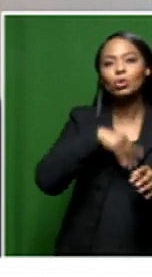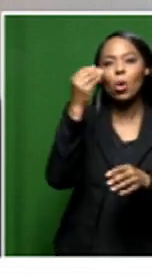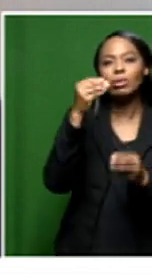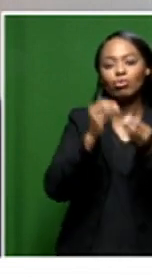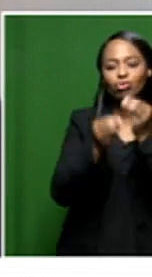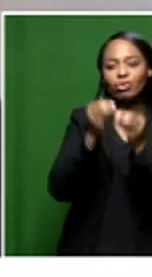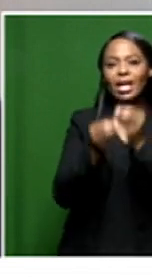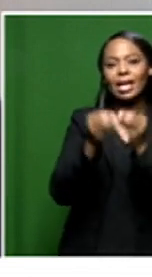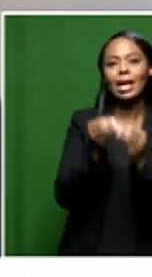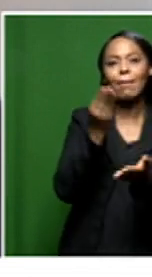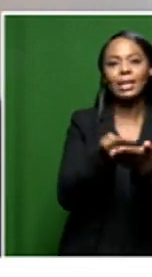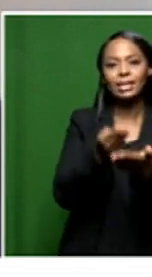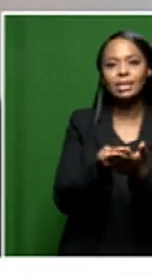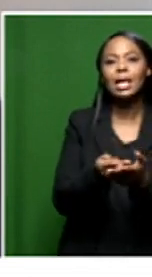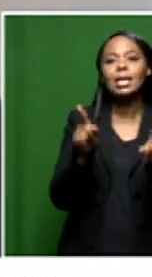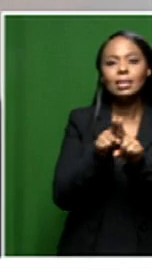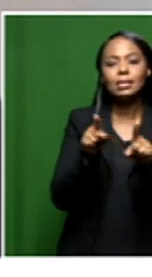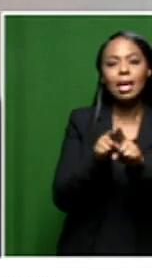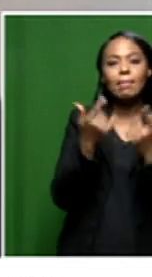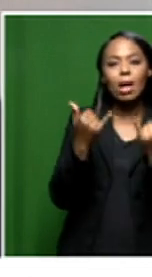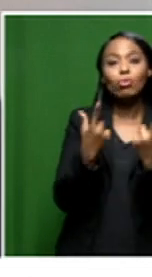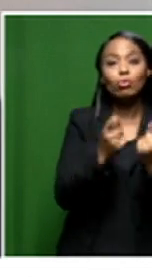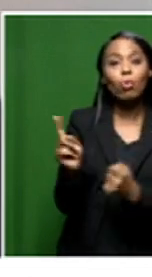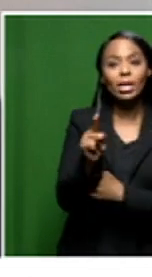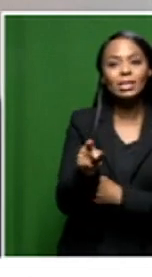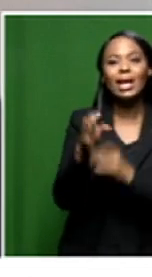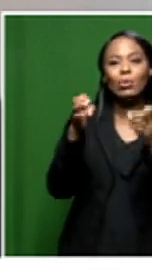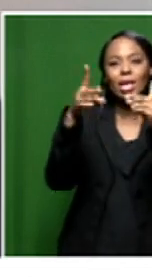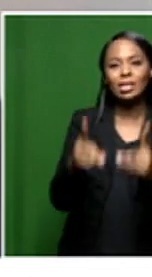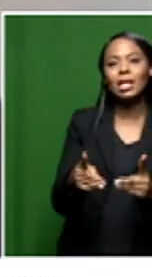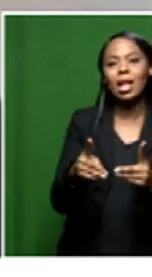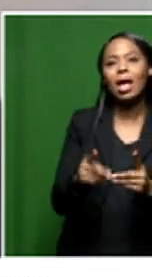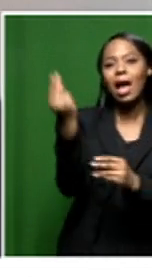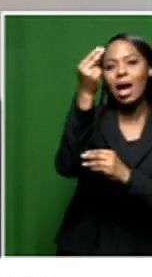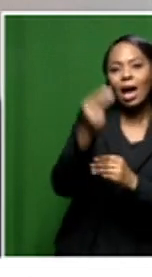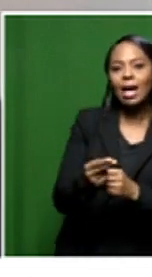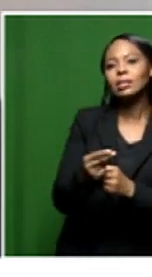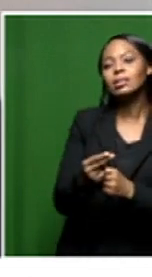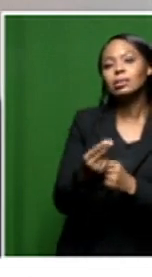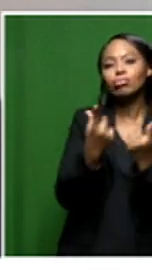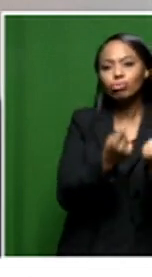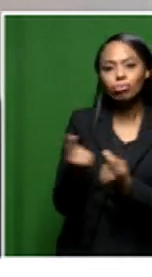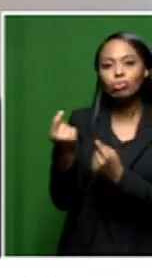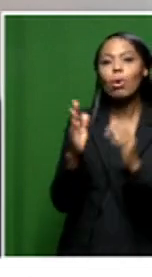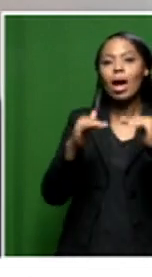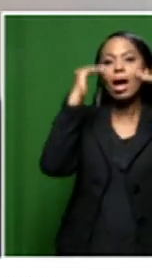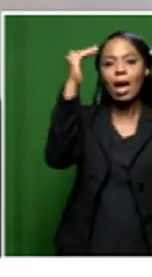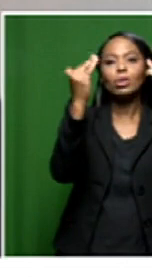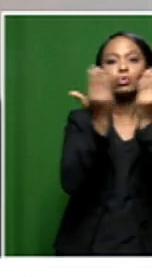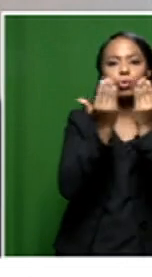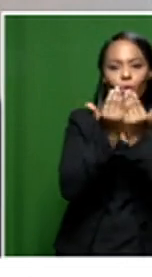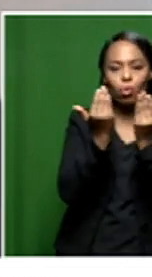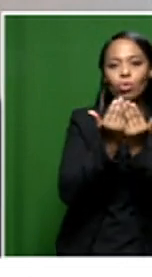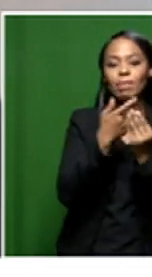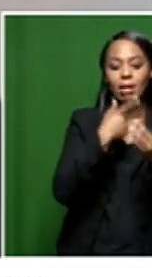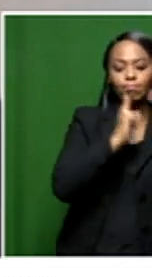abilities, as well as I'm also running a whole bunch of educational outreach to local high schools using my engineering projects in